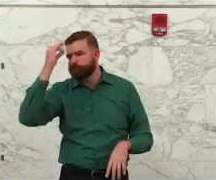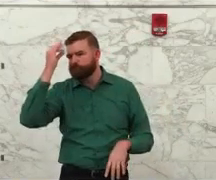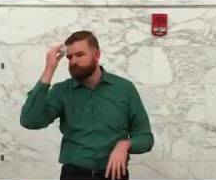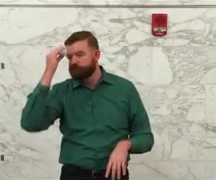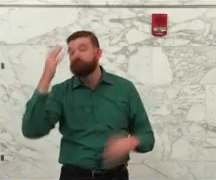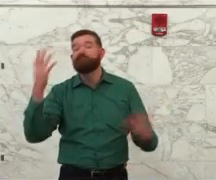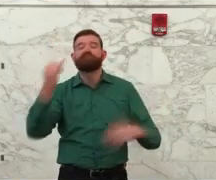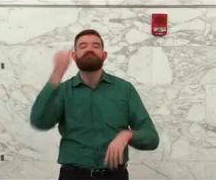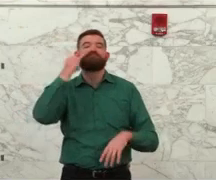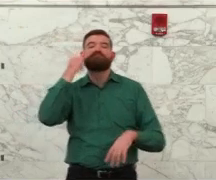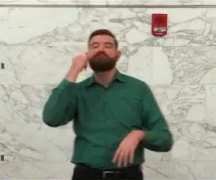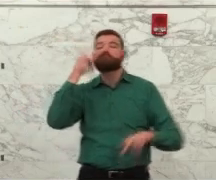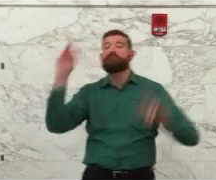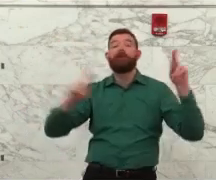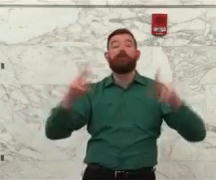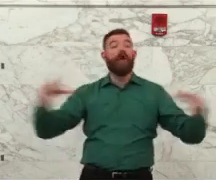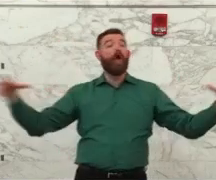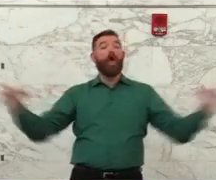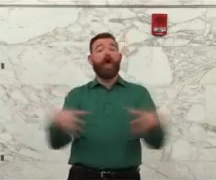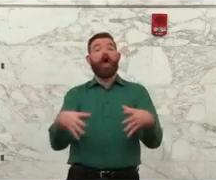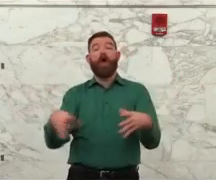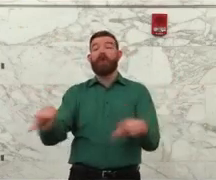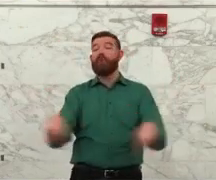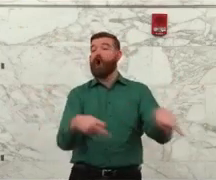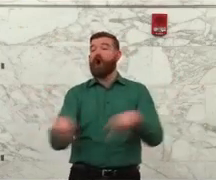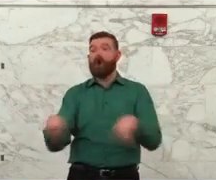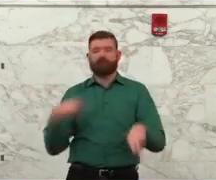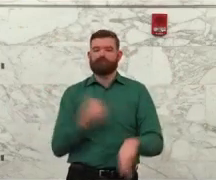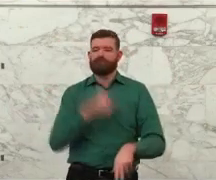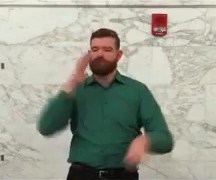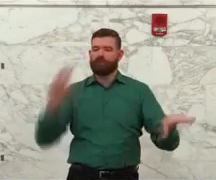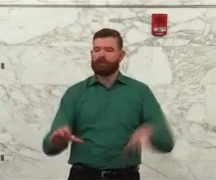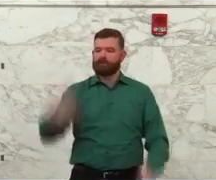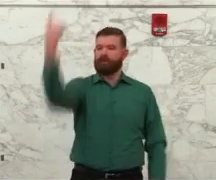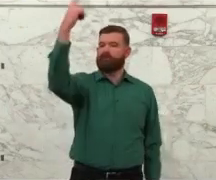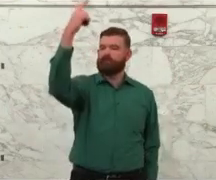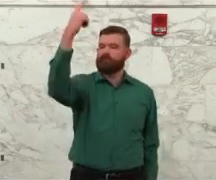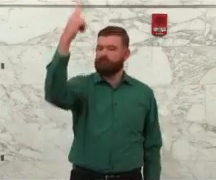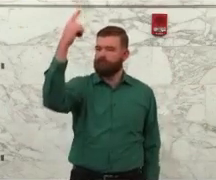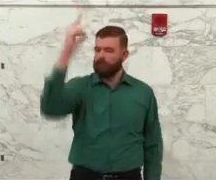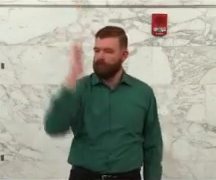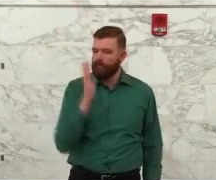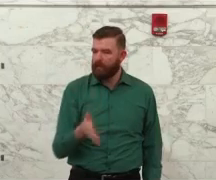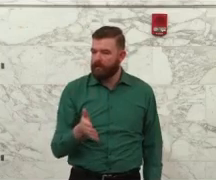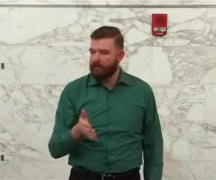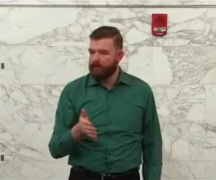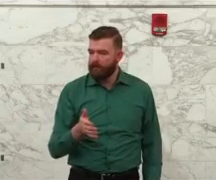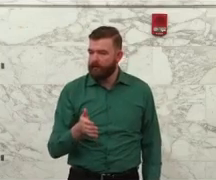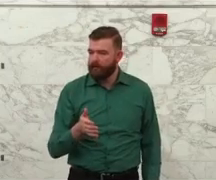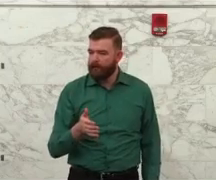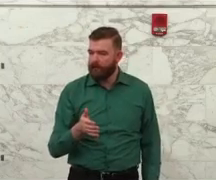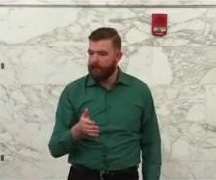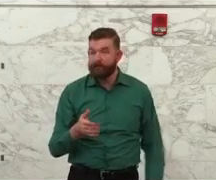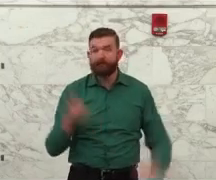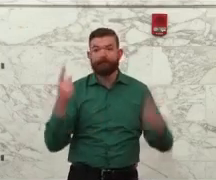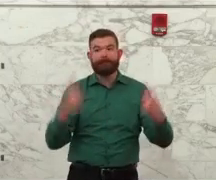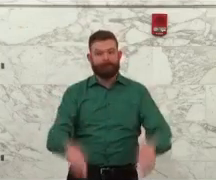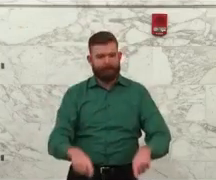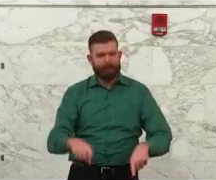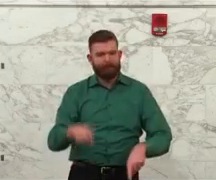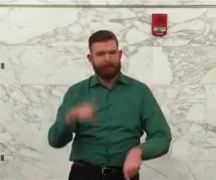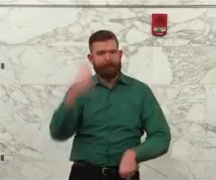we will take action. And Pat can get into some of the action. In fact, we had a very specific situation last night.